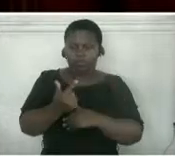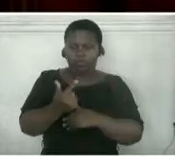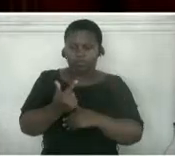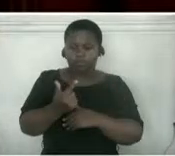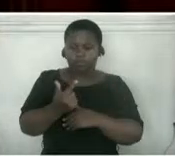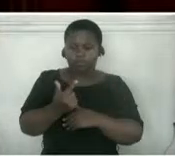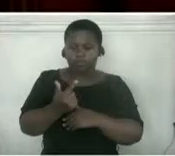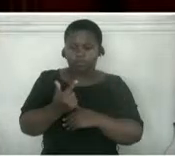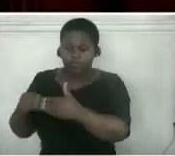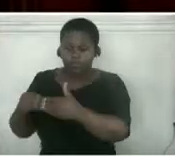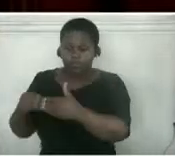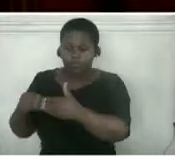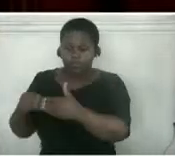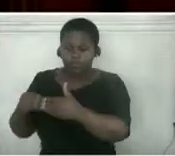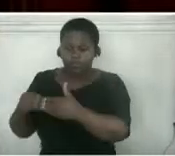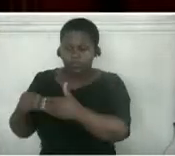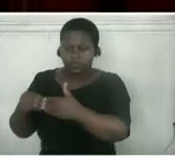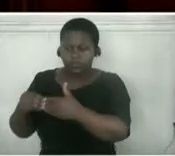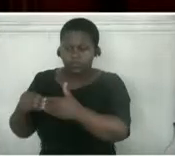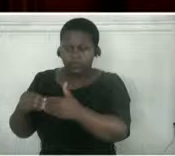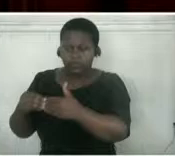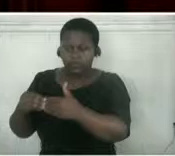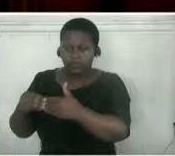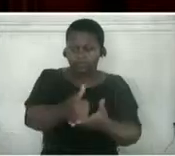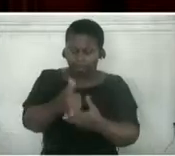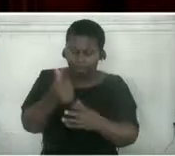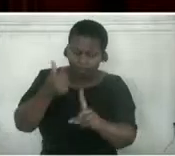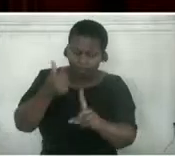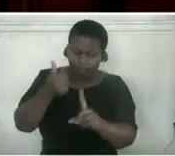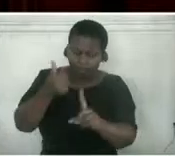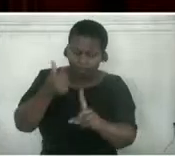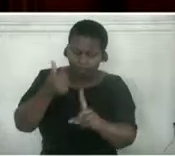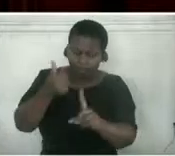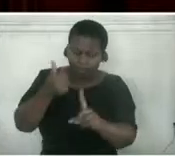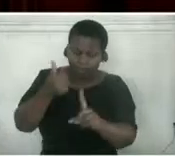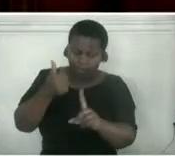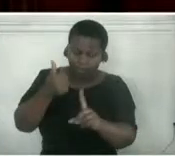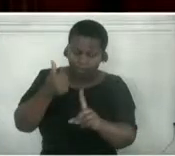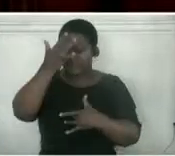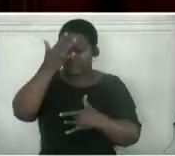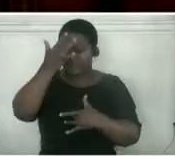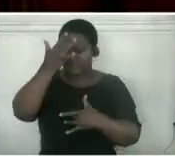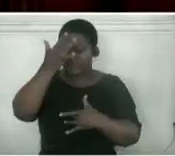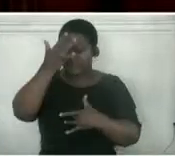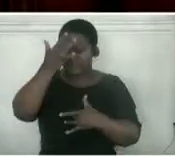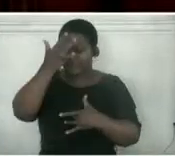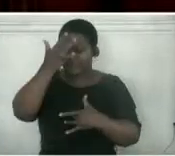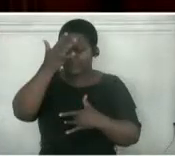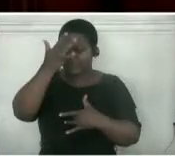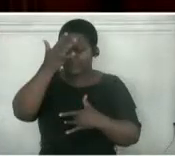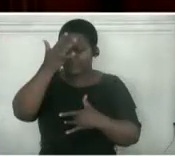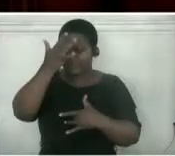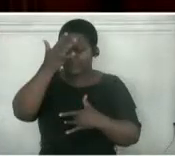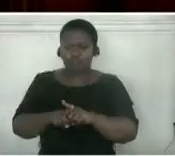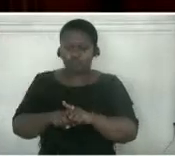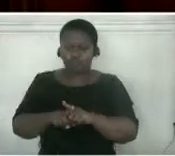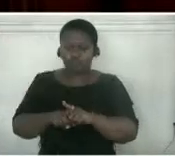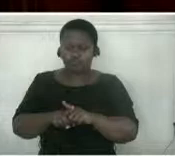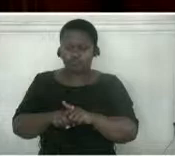by example and help our nation fight the deadly disease, but also to deal with the myth